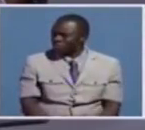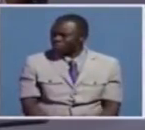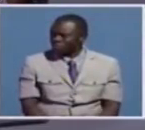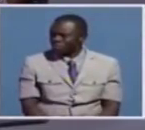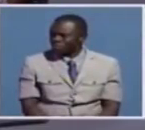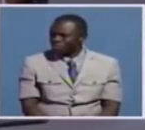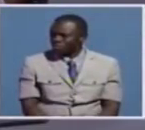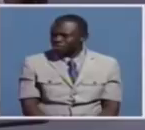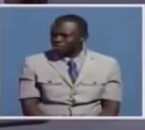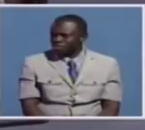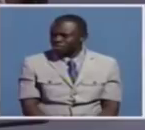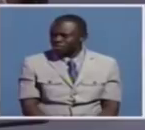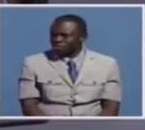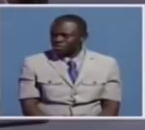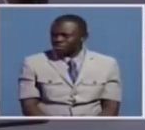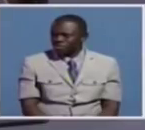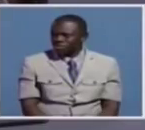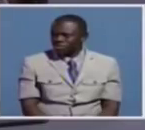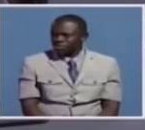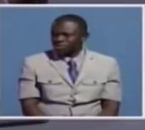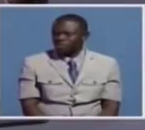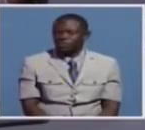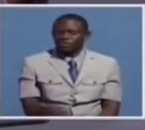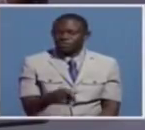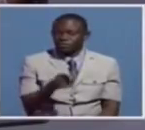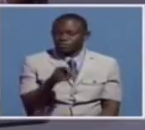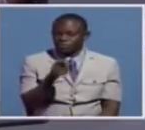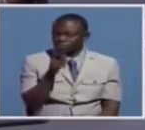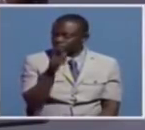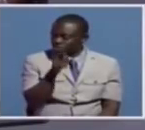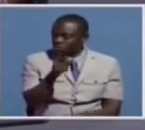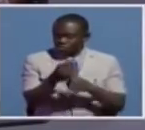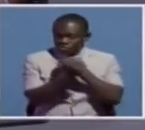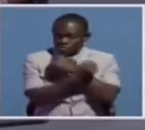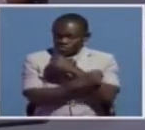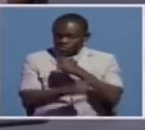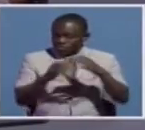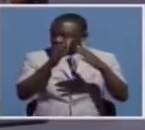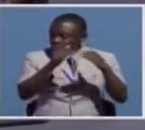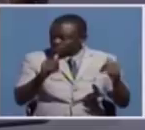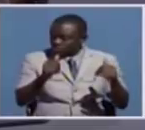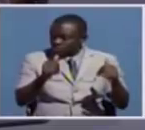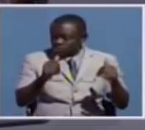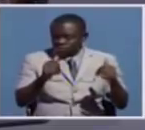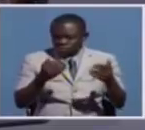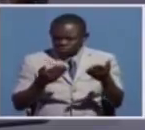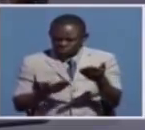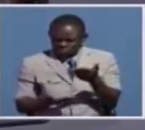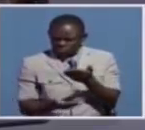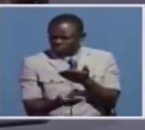edit a bit. There was a hall in State House on the ground floor, and then upstairs there was